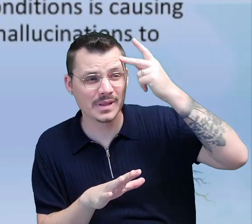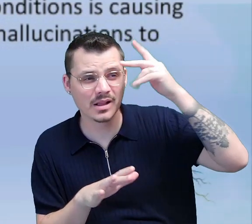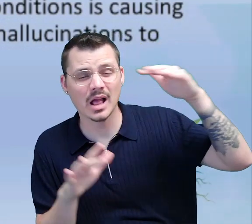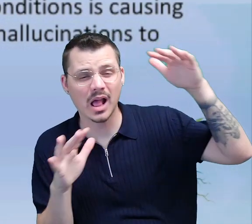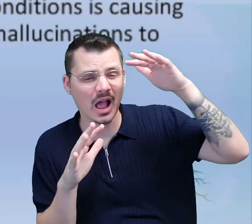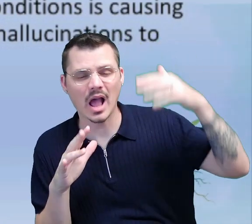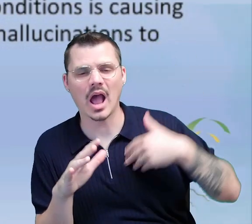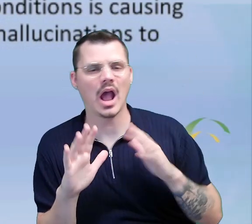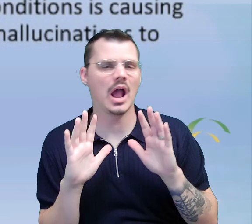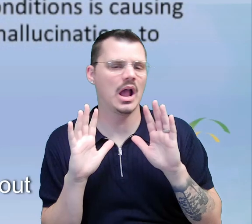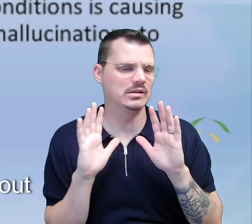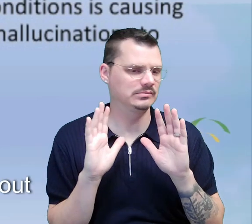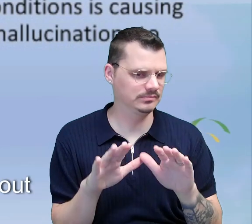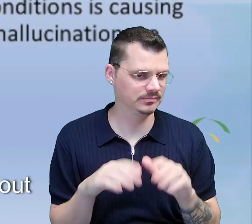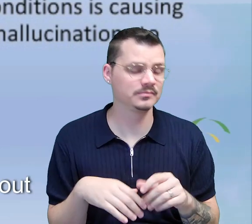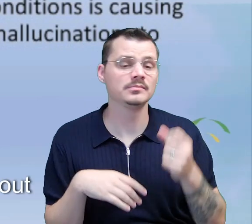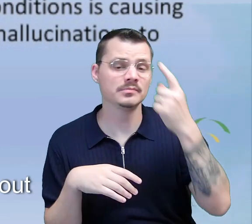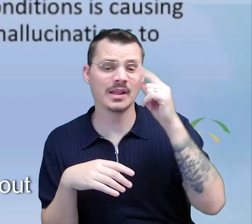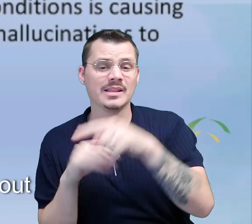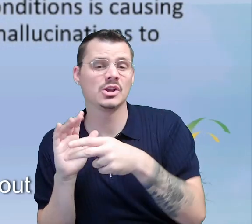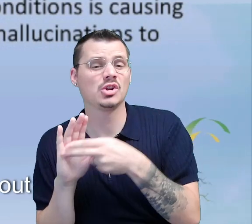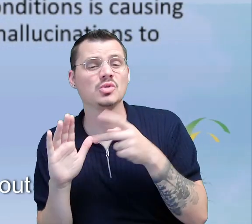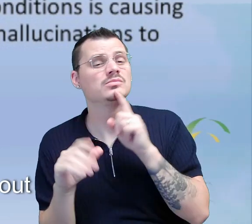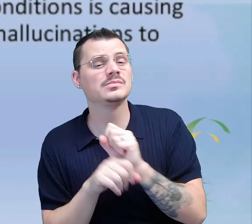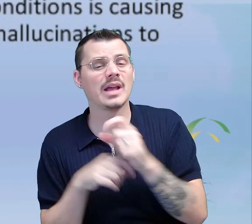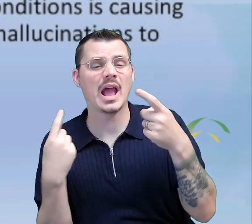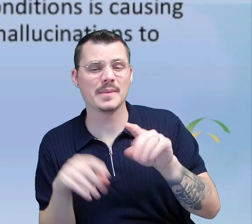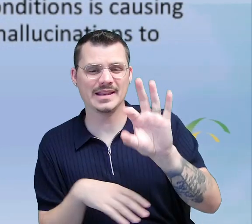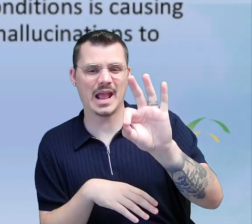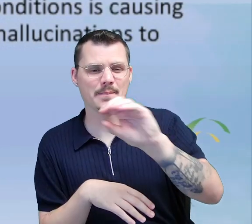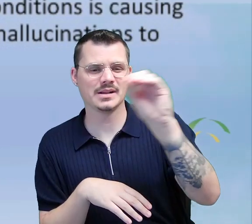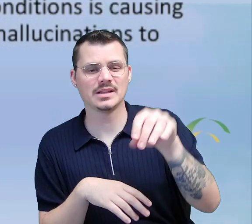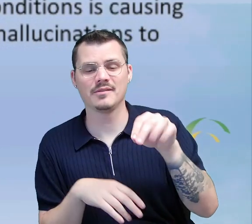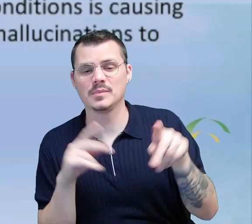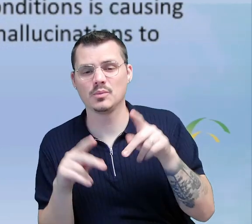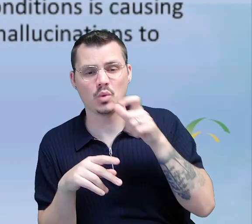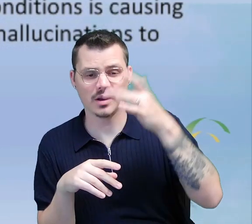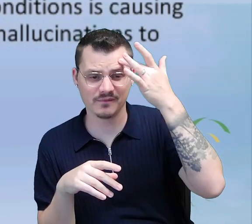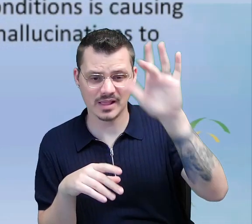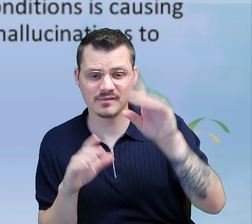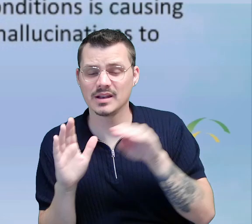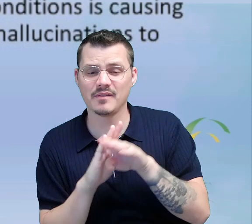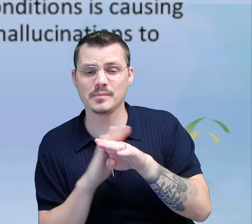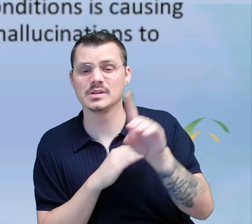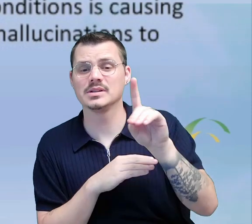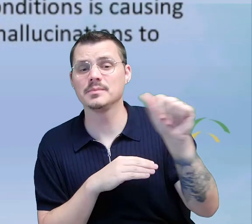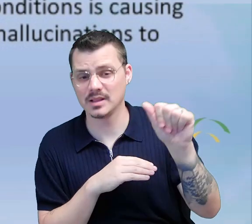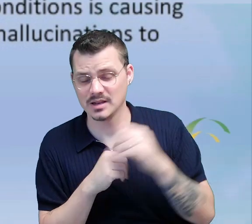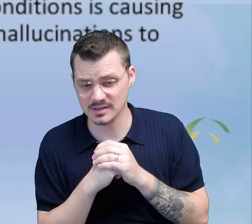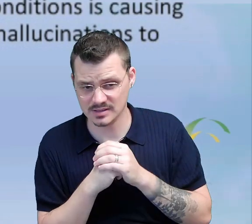the politics. In reality, this condition occurs in about 9% of people with intellectual or developmental